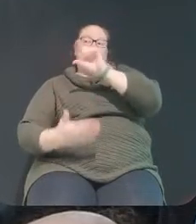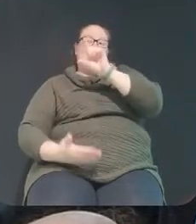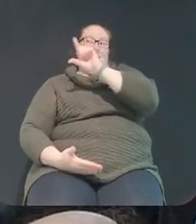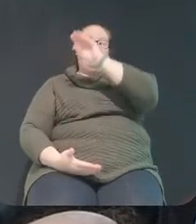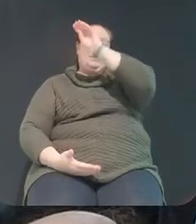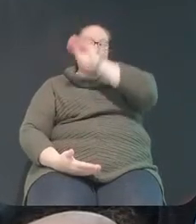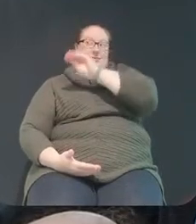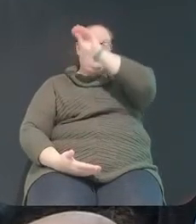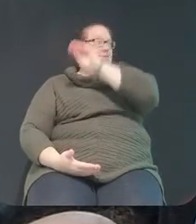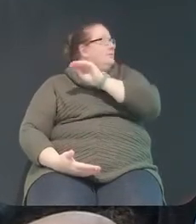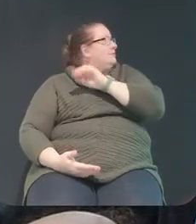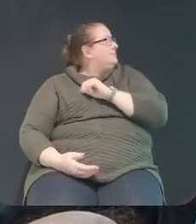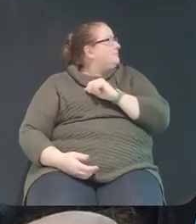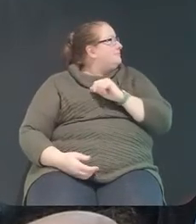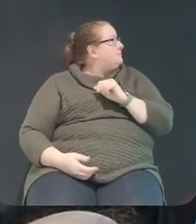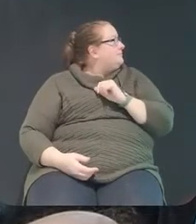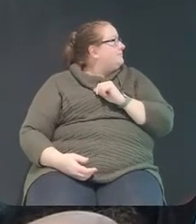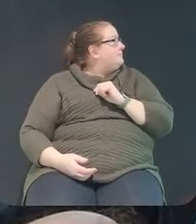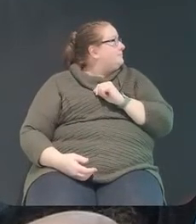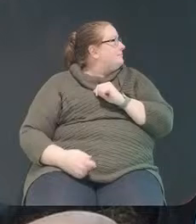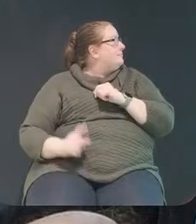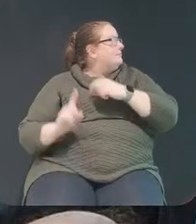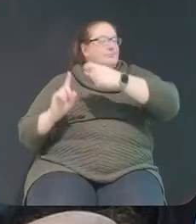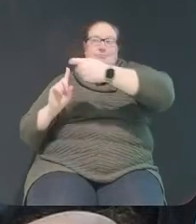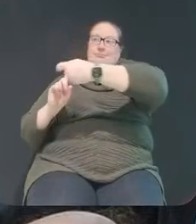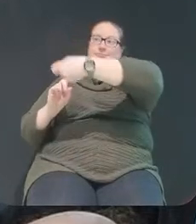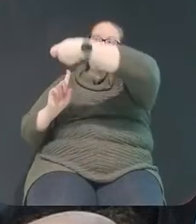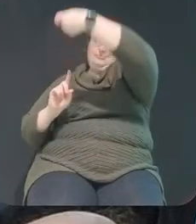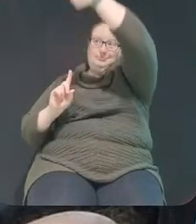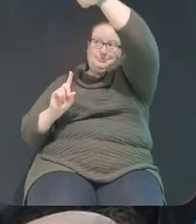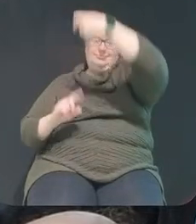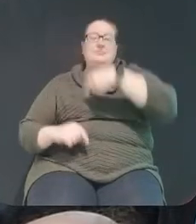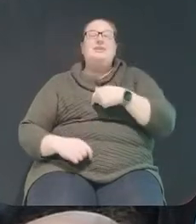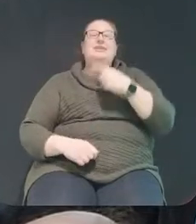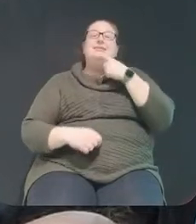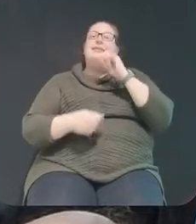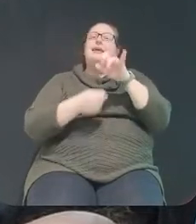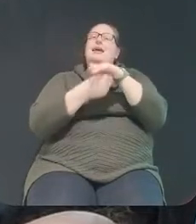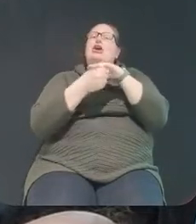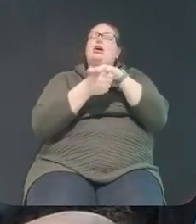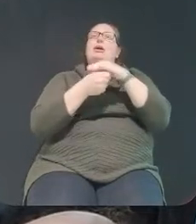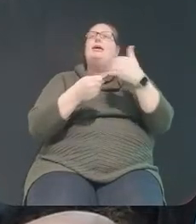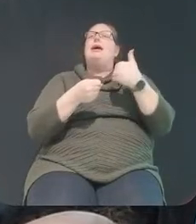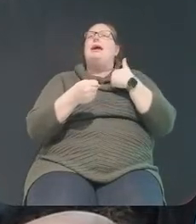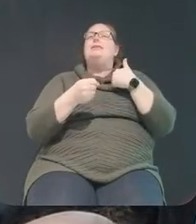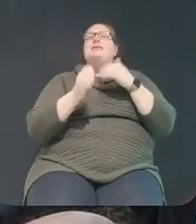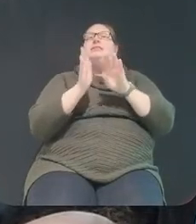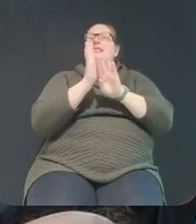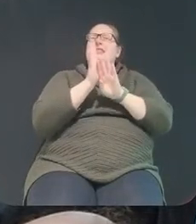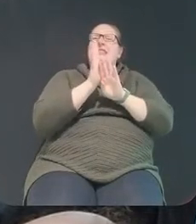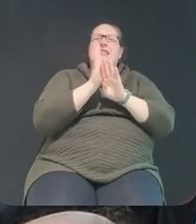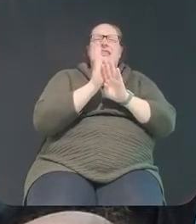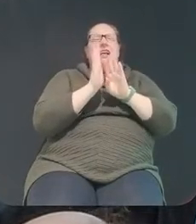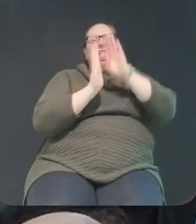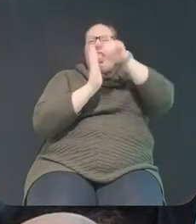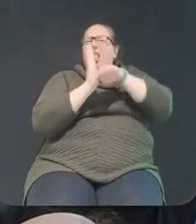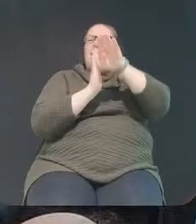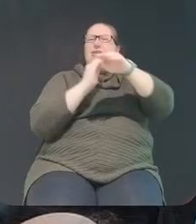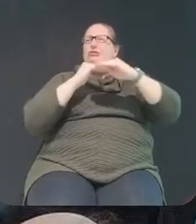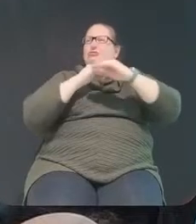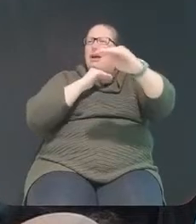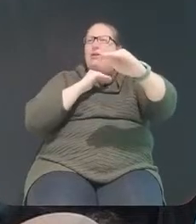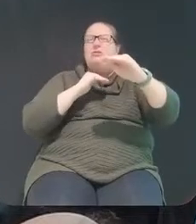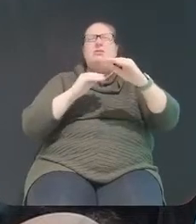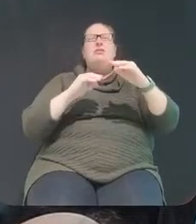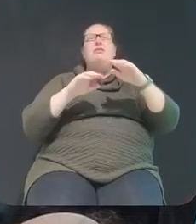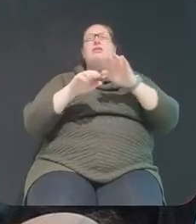west of where the highlighted blocks are. The writing characterized the area as having, quote, steep and uneven ground covered with